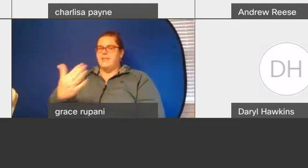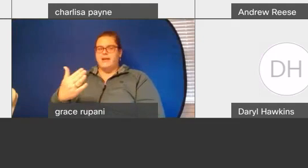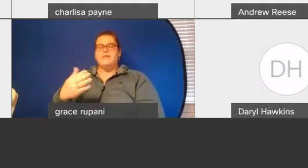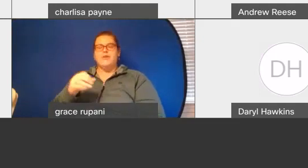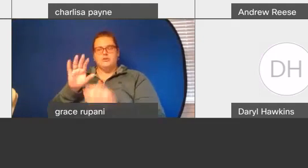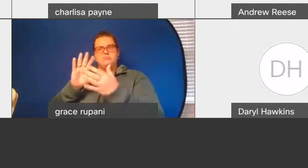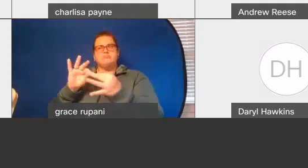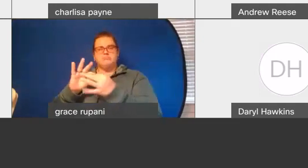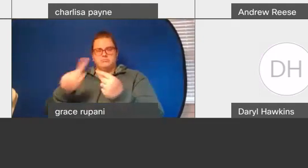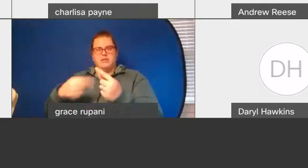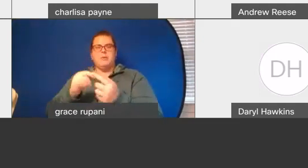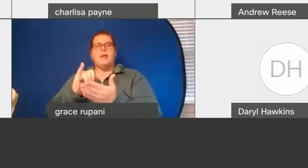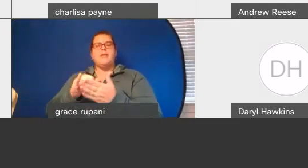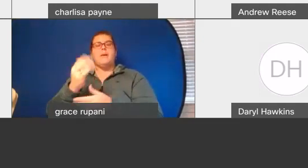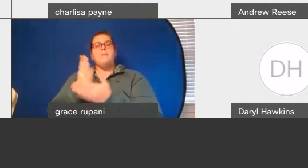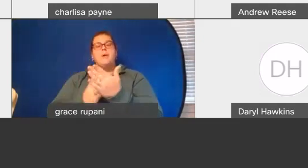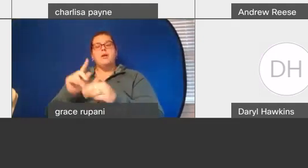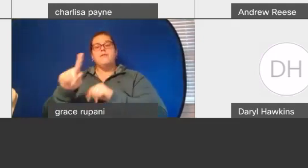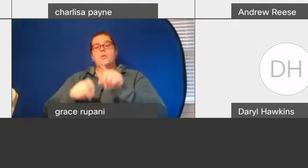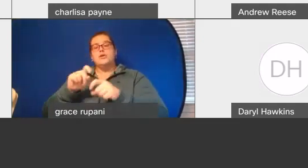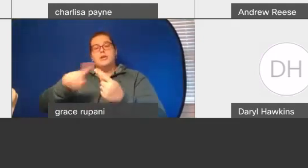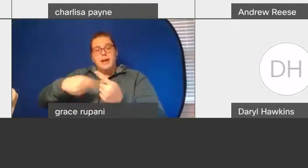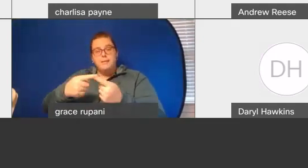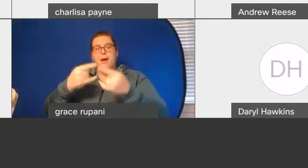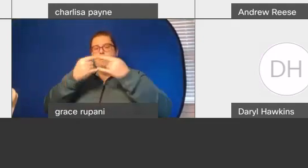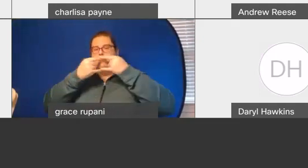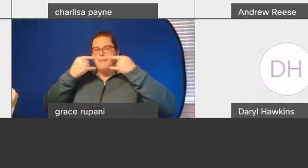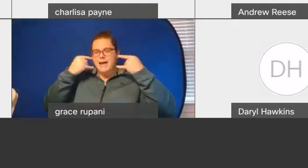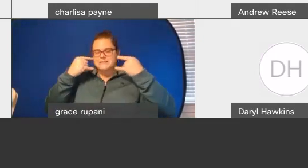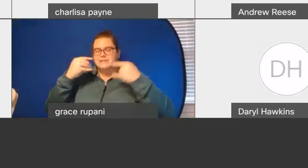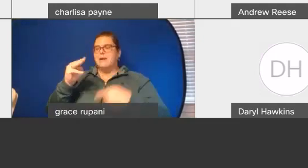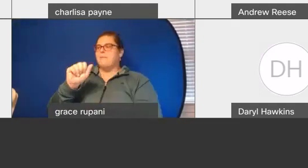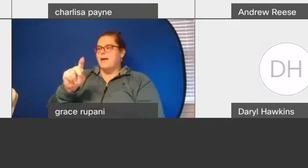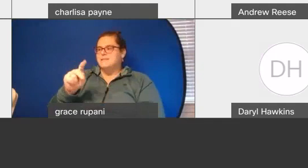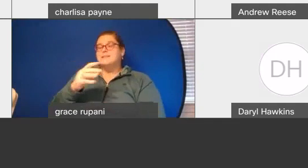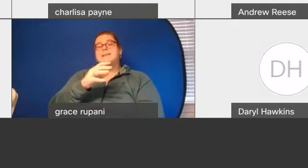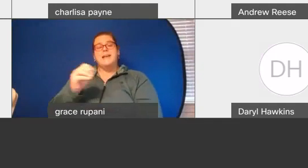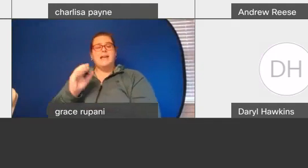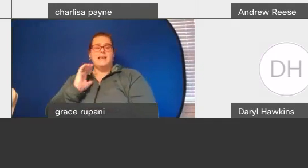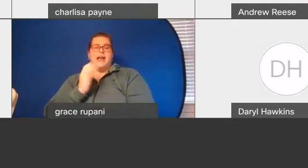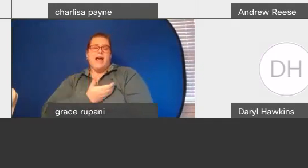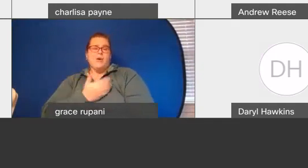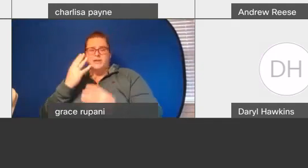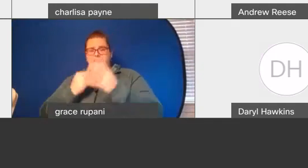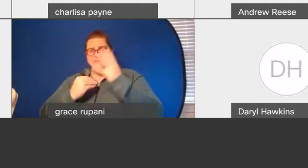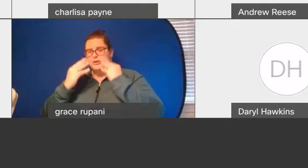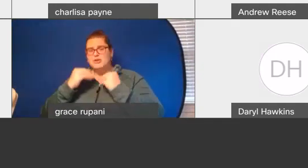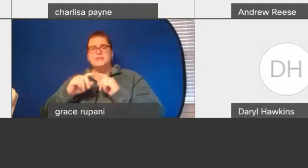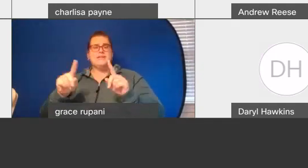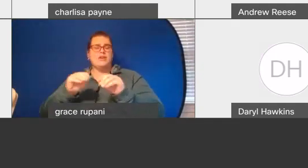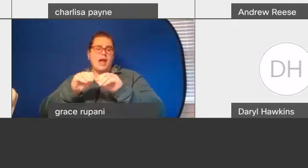masks. I will say that in anecdotally through the outbreak investigations that we've done in similar type settings